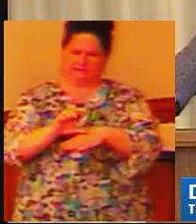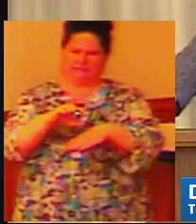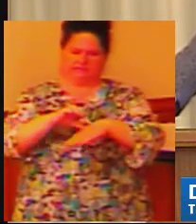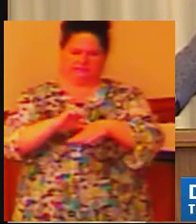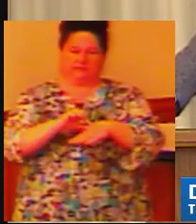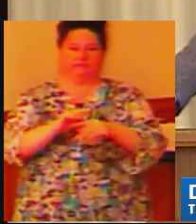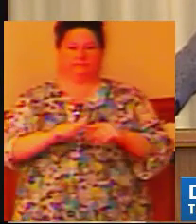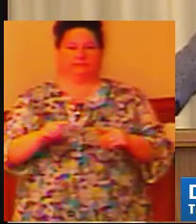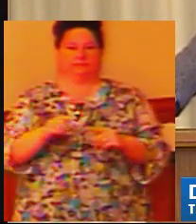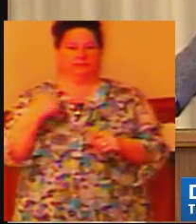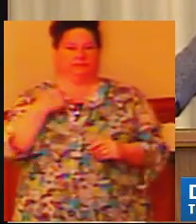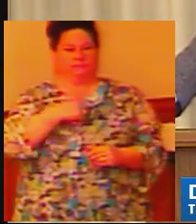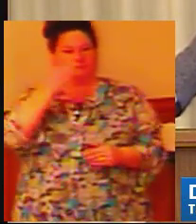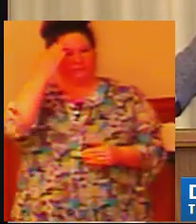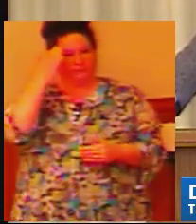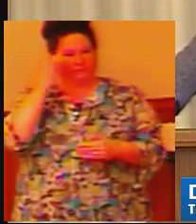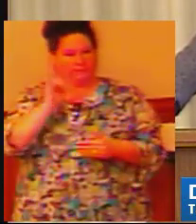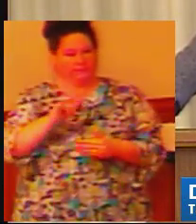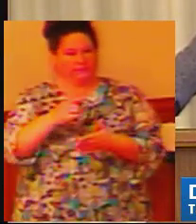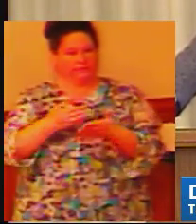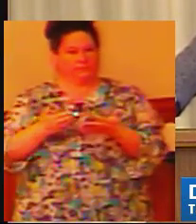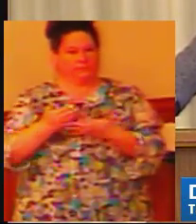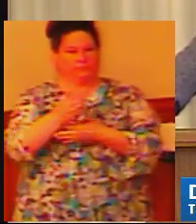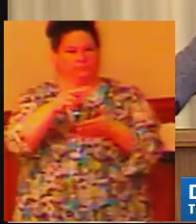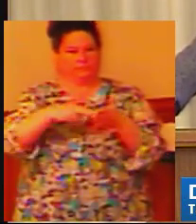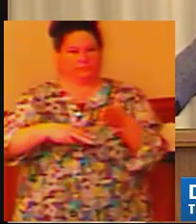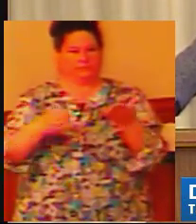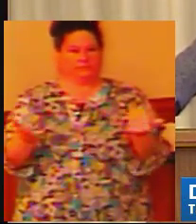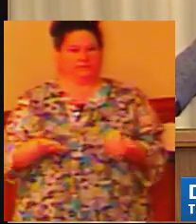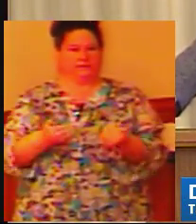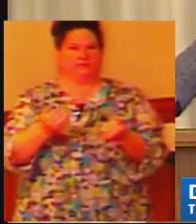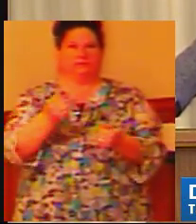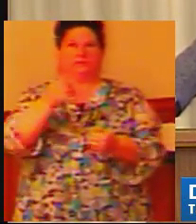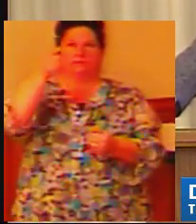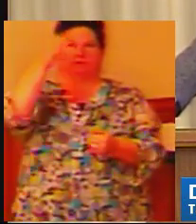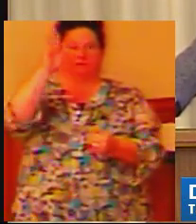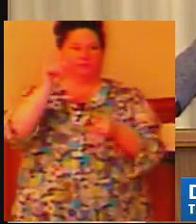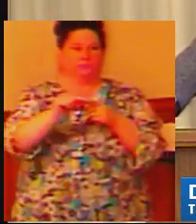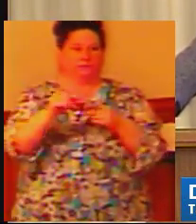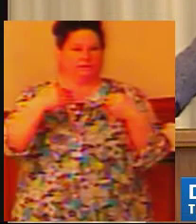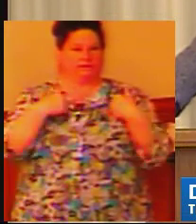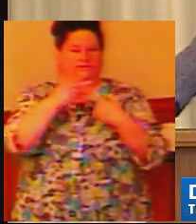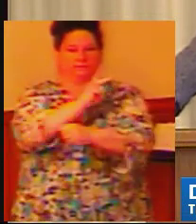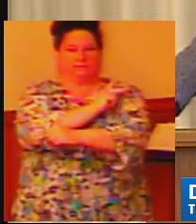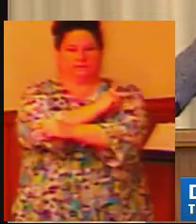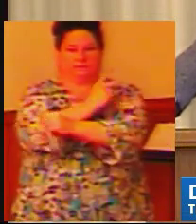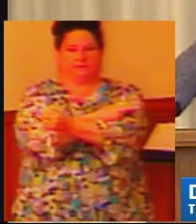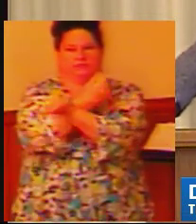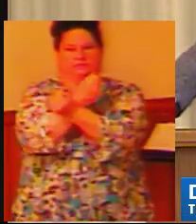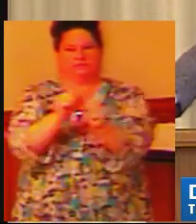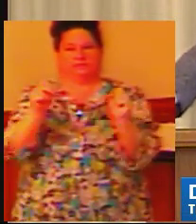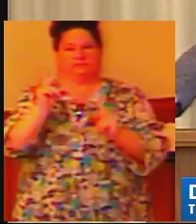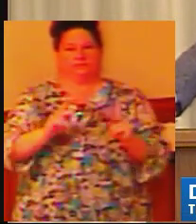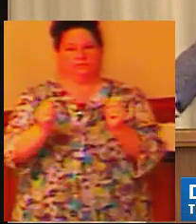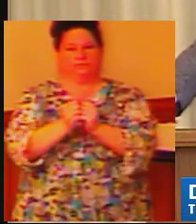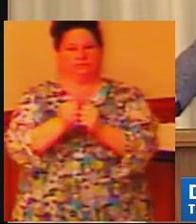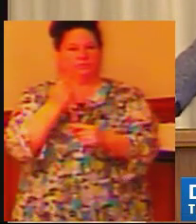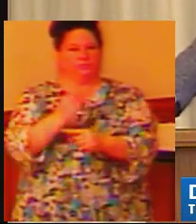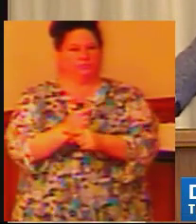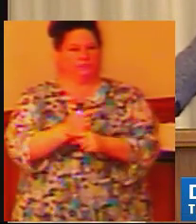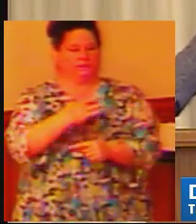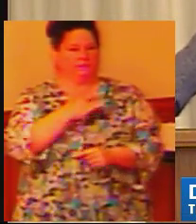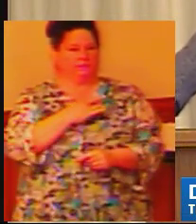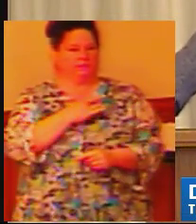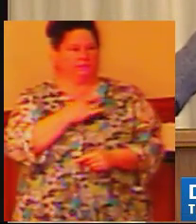through these readings that we've had here that the power of God's word has the power to save those that have the right heart. And